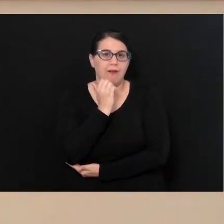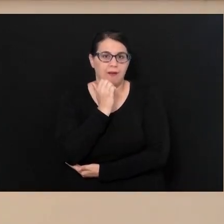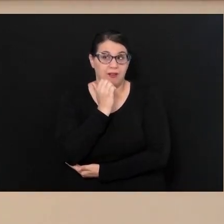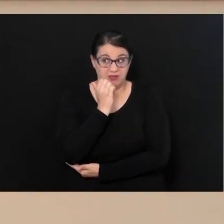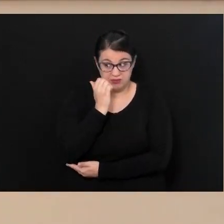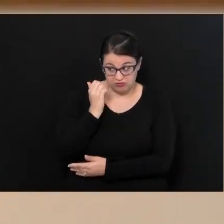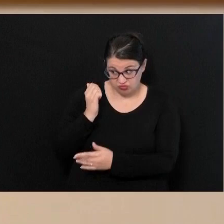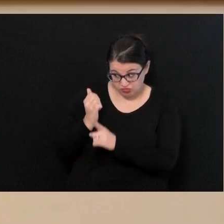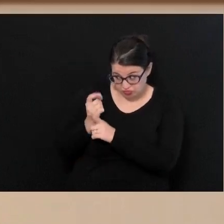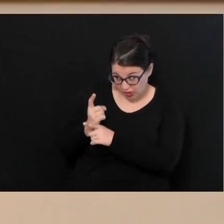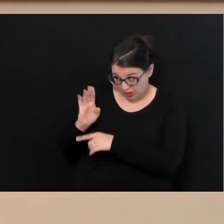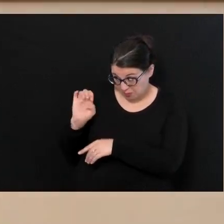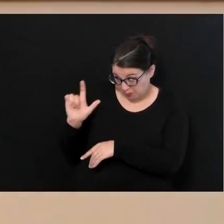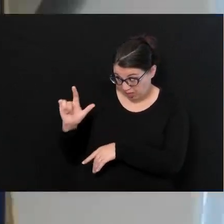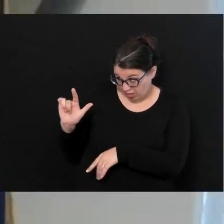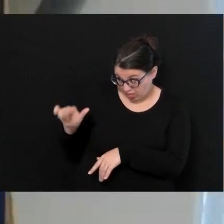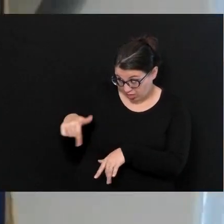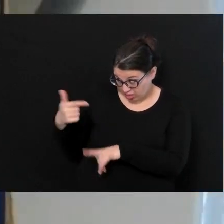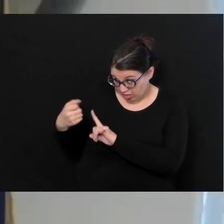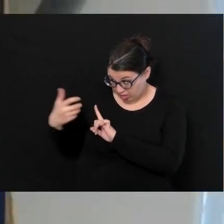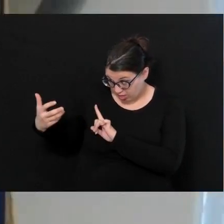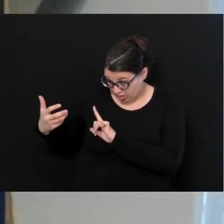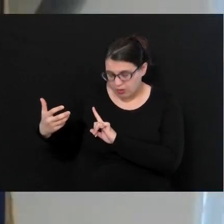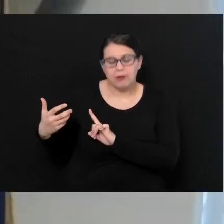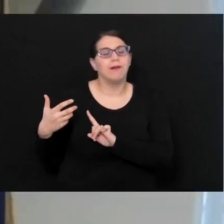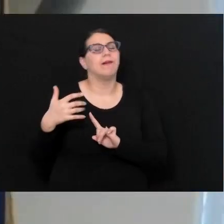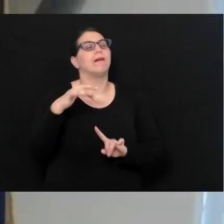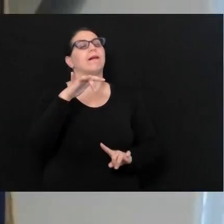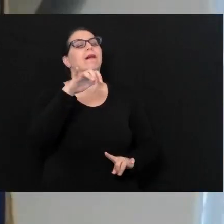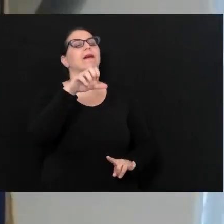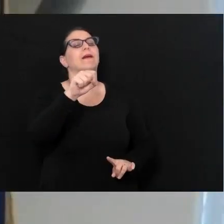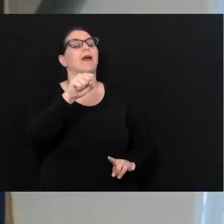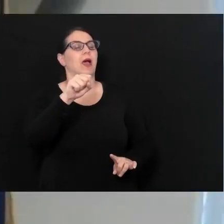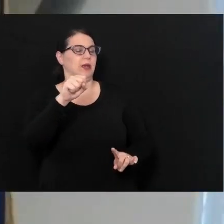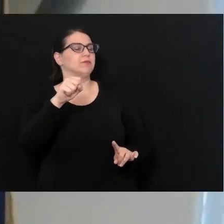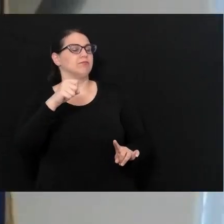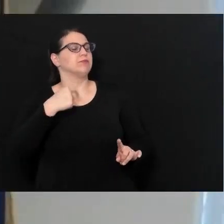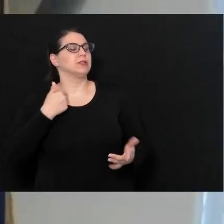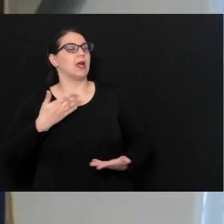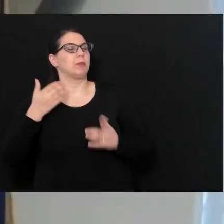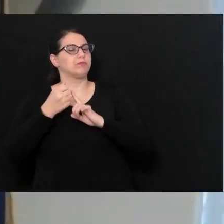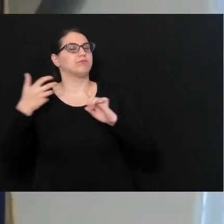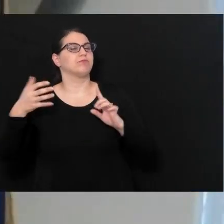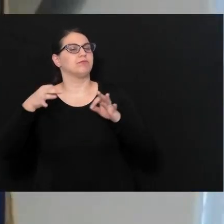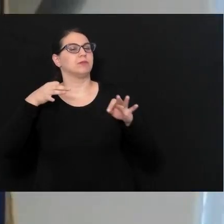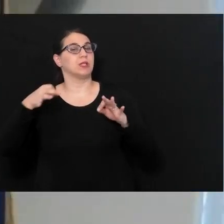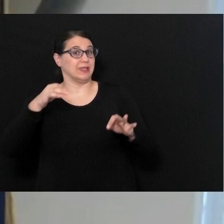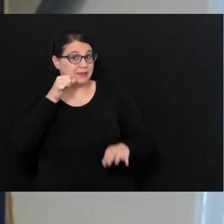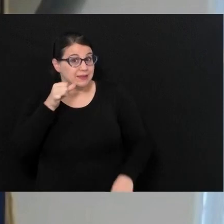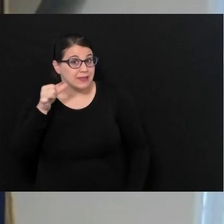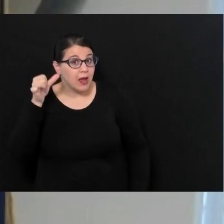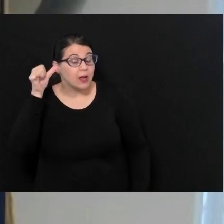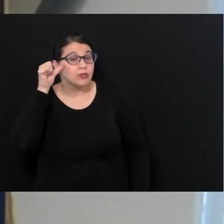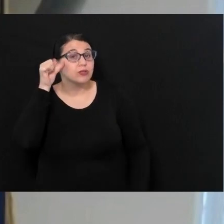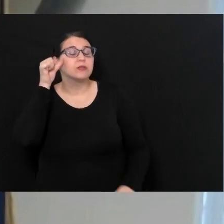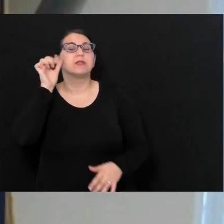that. Yes, General. Happy to do that. As of yesterday, our average